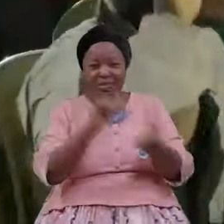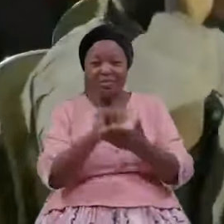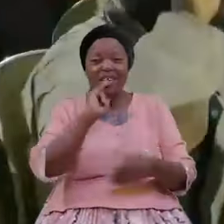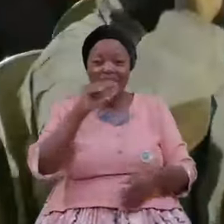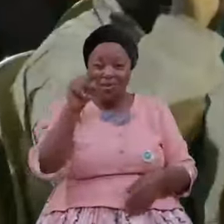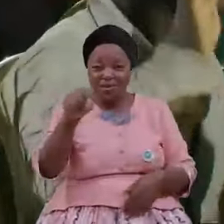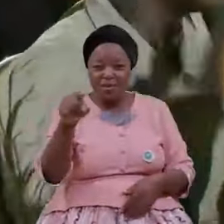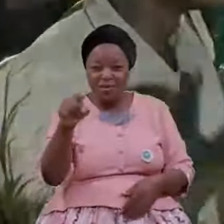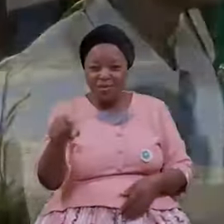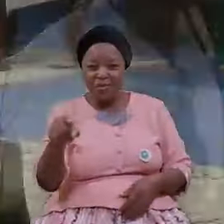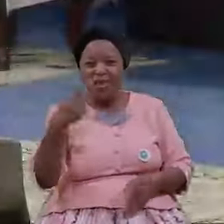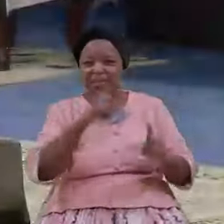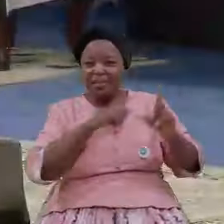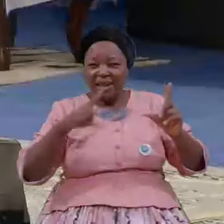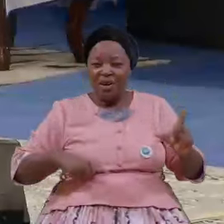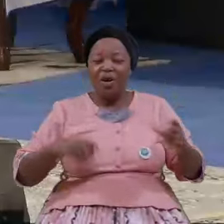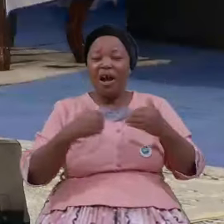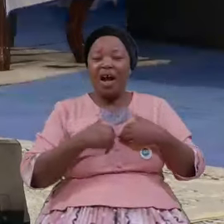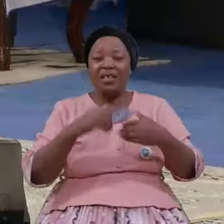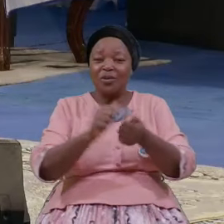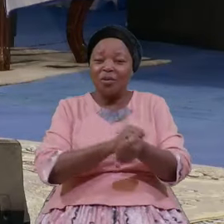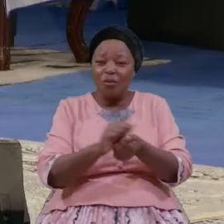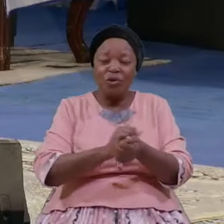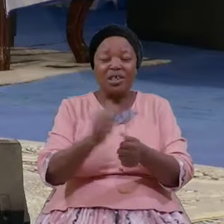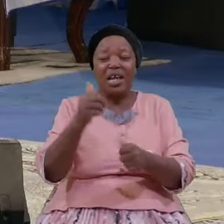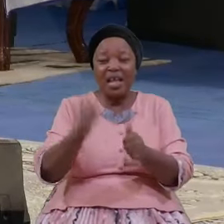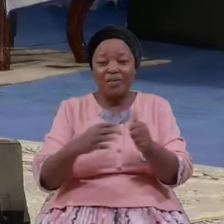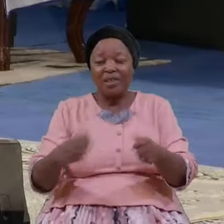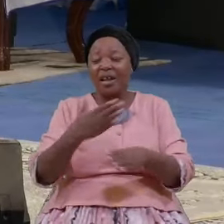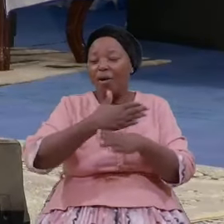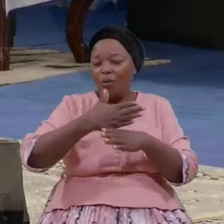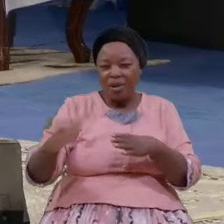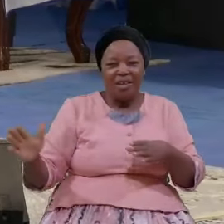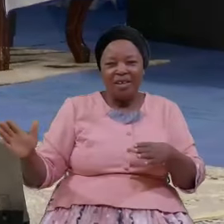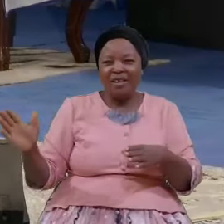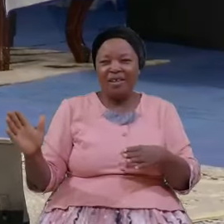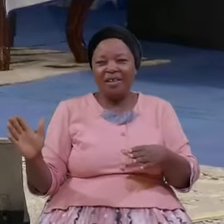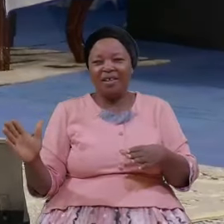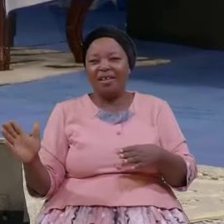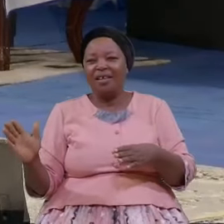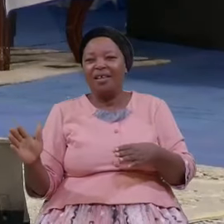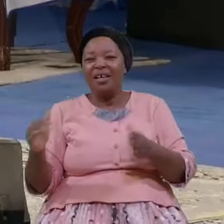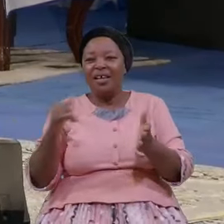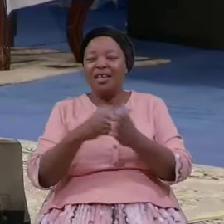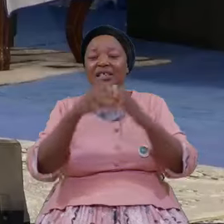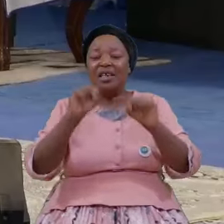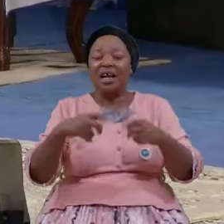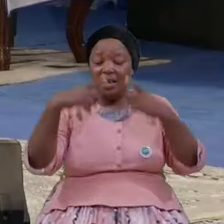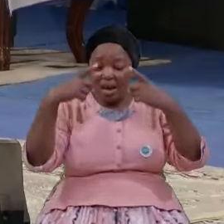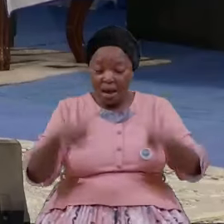The Lord has washed everything away. It can happen